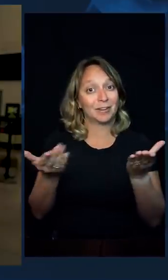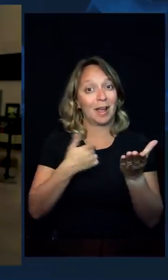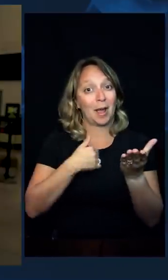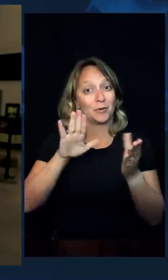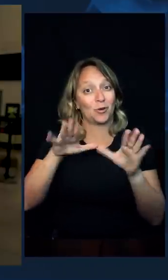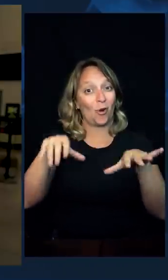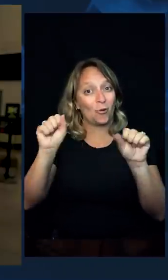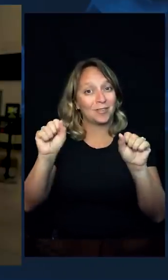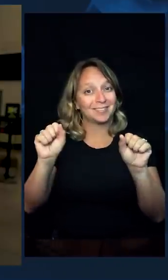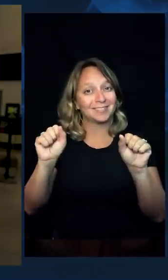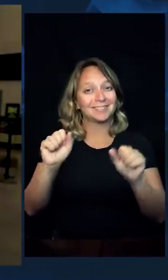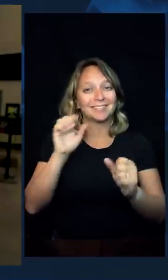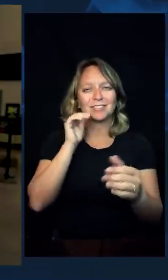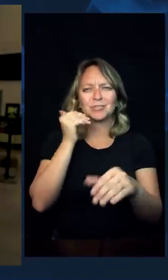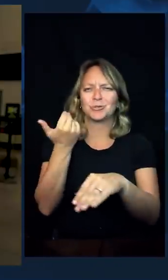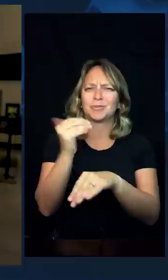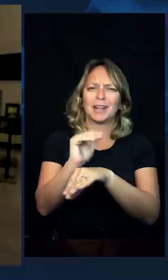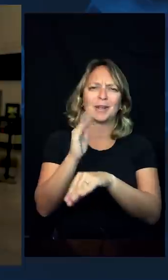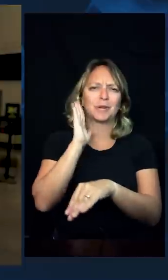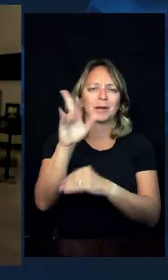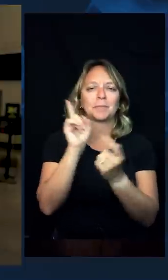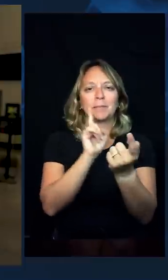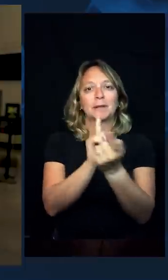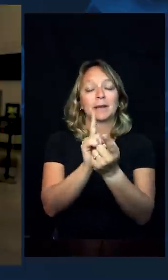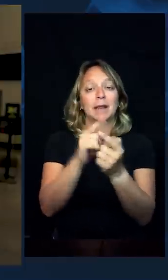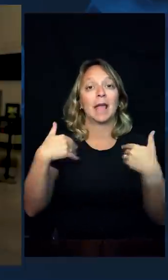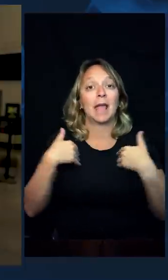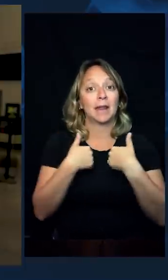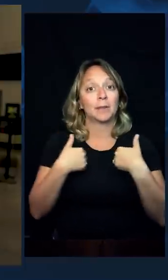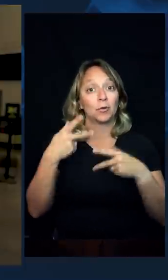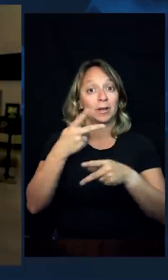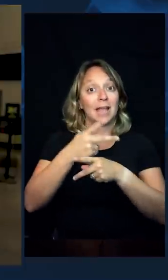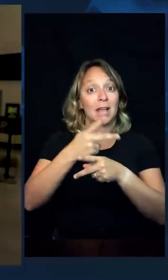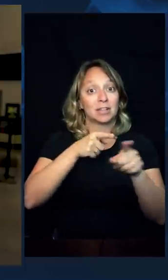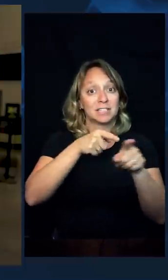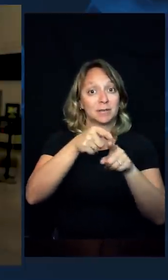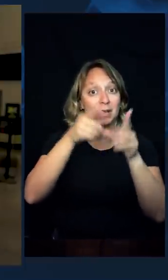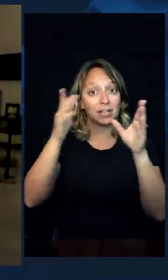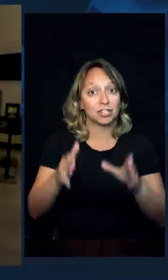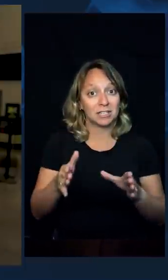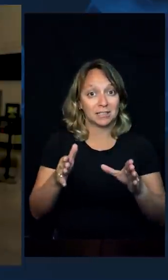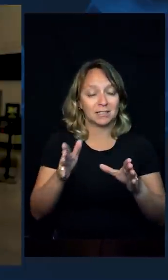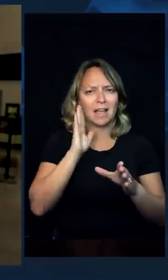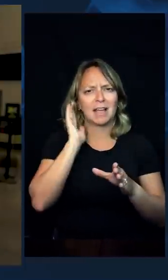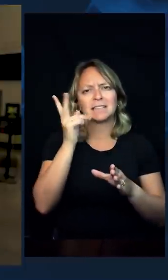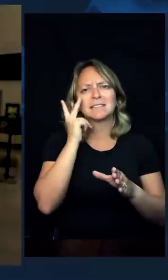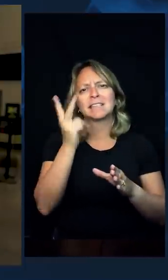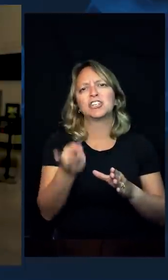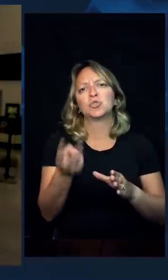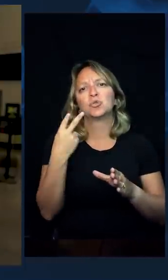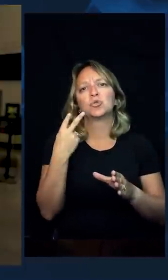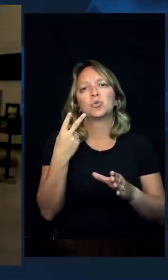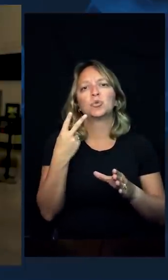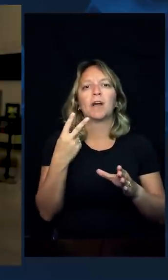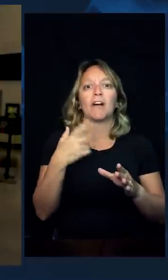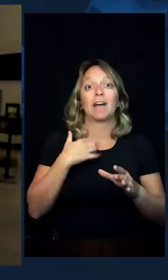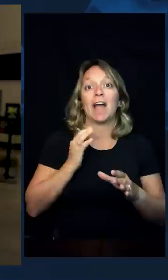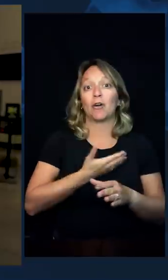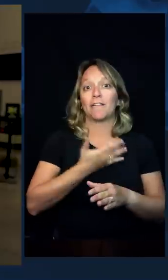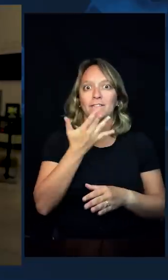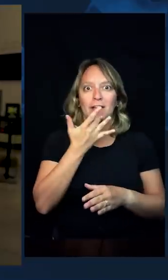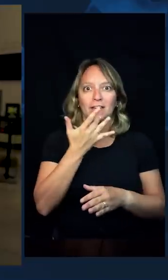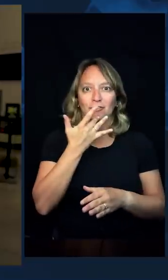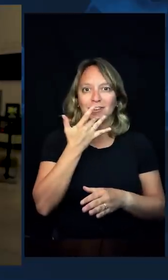are going to meet some of our animal care specialists and get a behind-the-scenes look at two of our fan